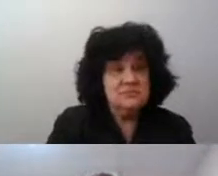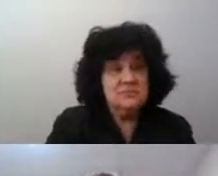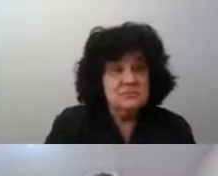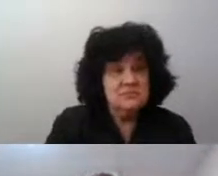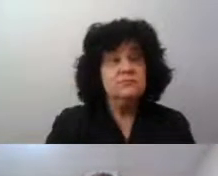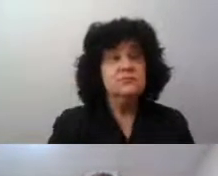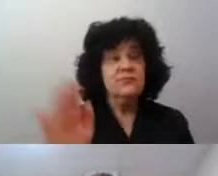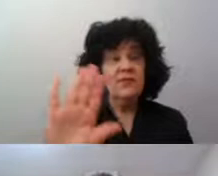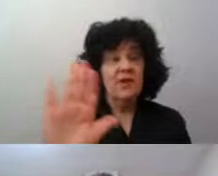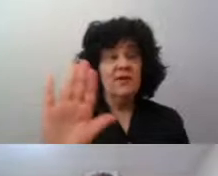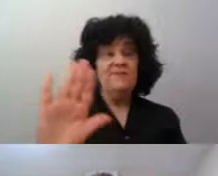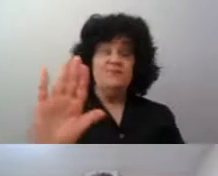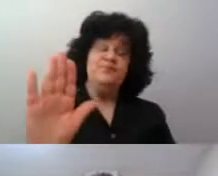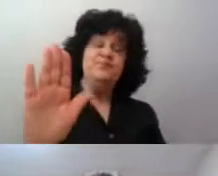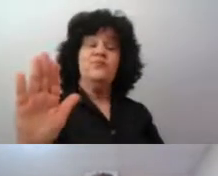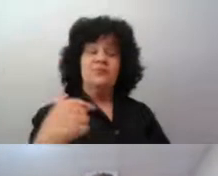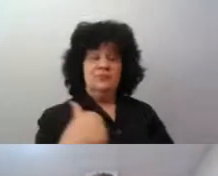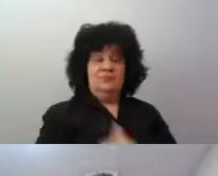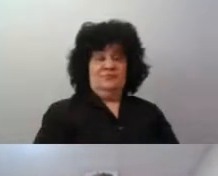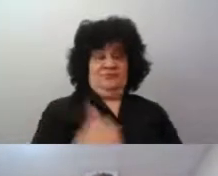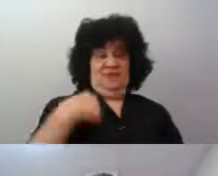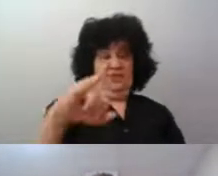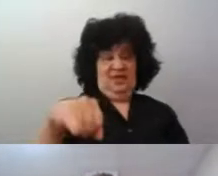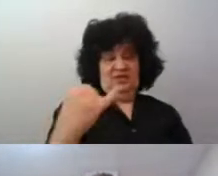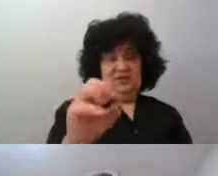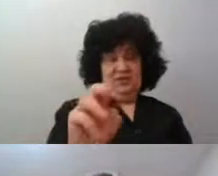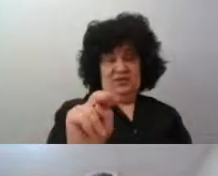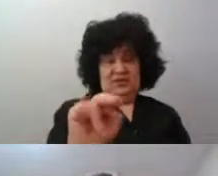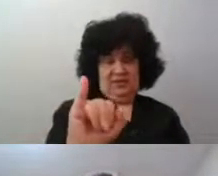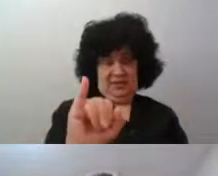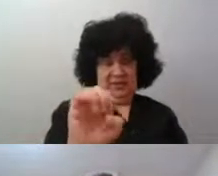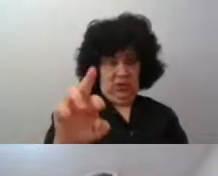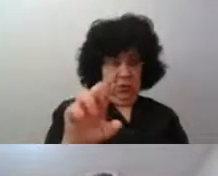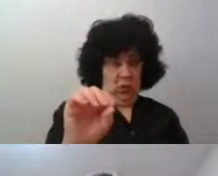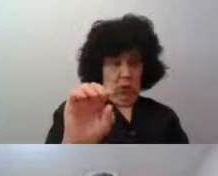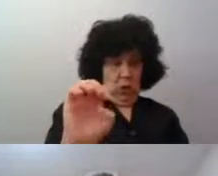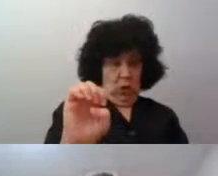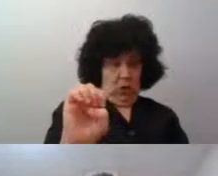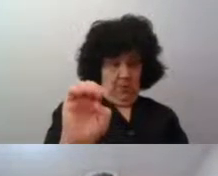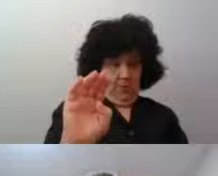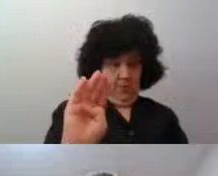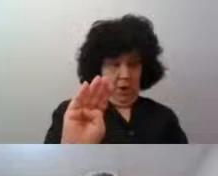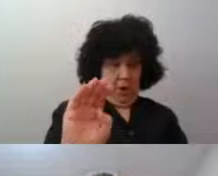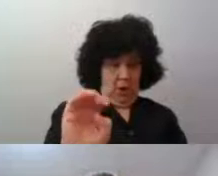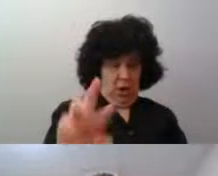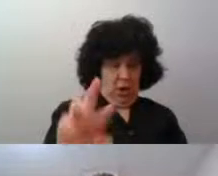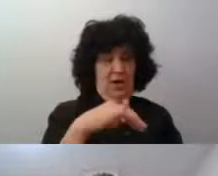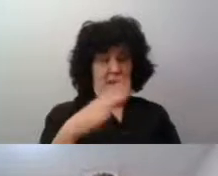Yeah, I just wanted to chime in. I'm Jenny Romer, Deputy Assistant Administrator for Pollution Prevention at EPA. And